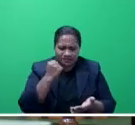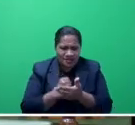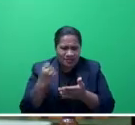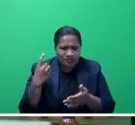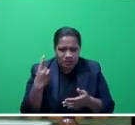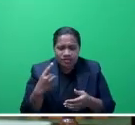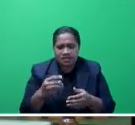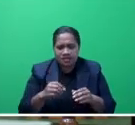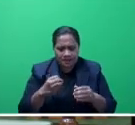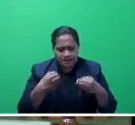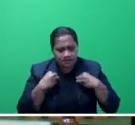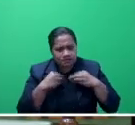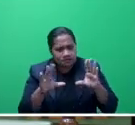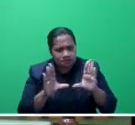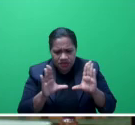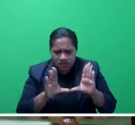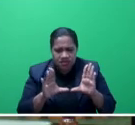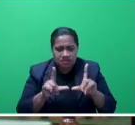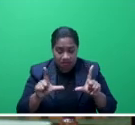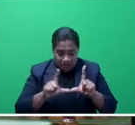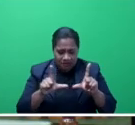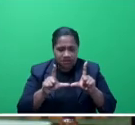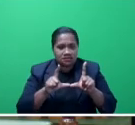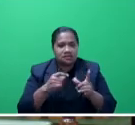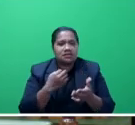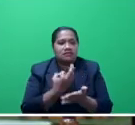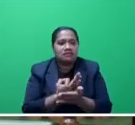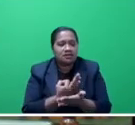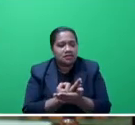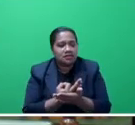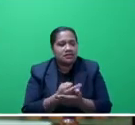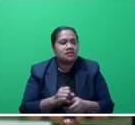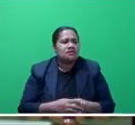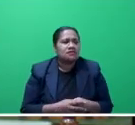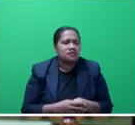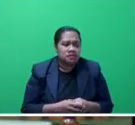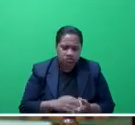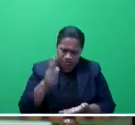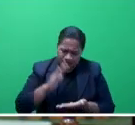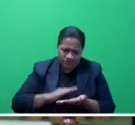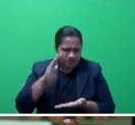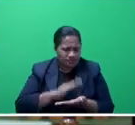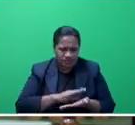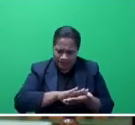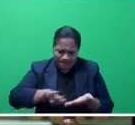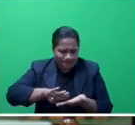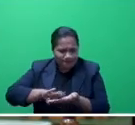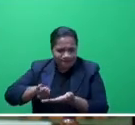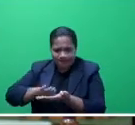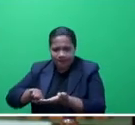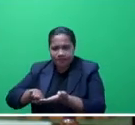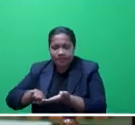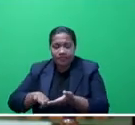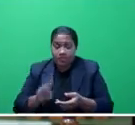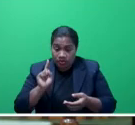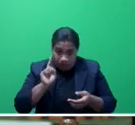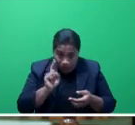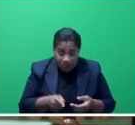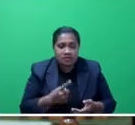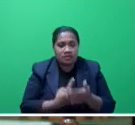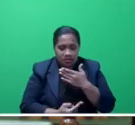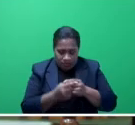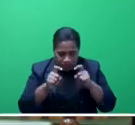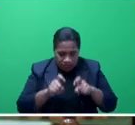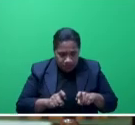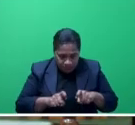license fees. We removed these burdens to spur a recovery, and that relief will stay with us